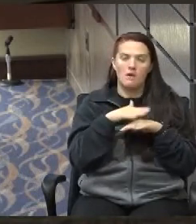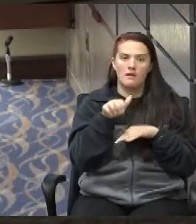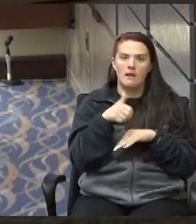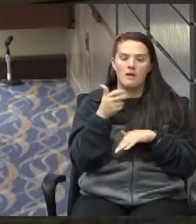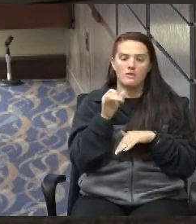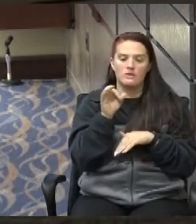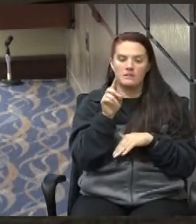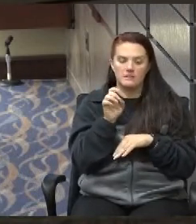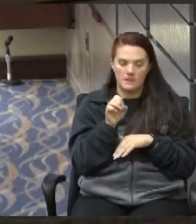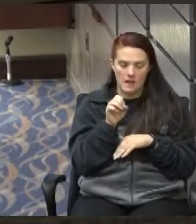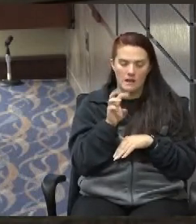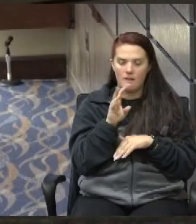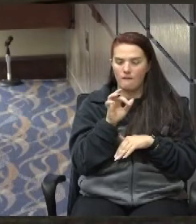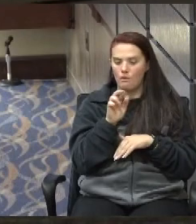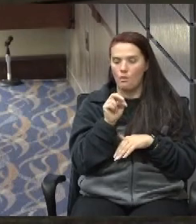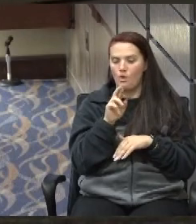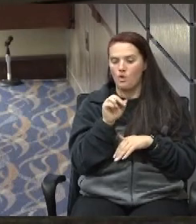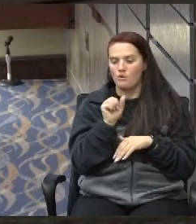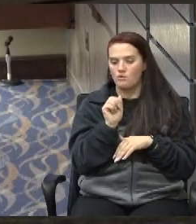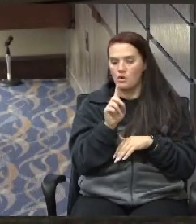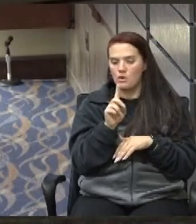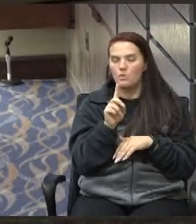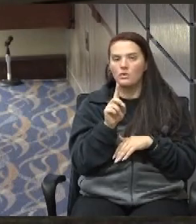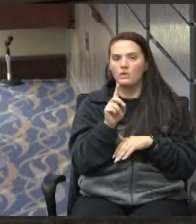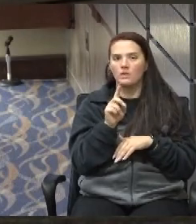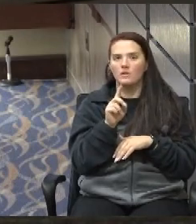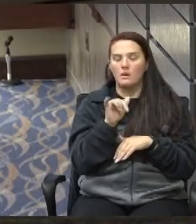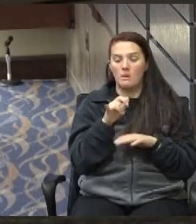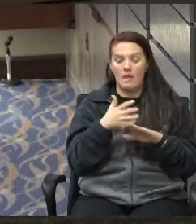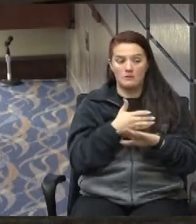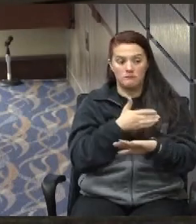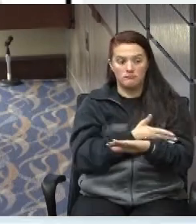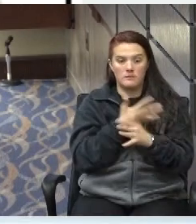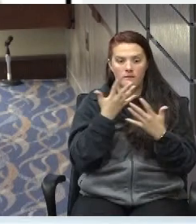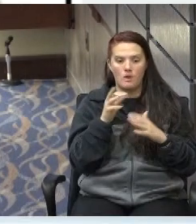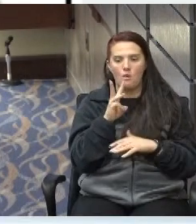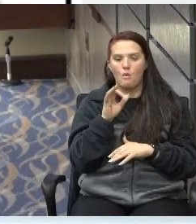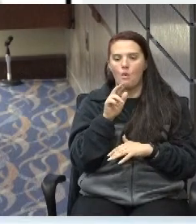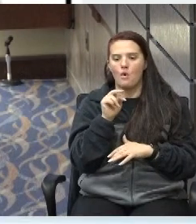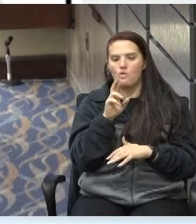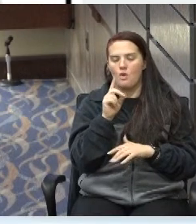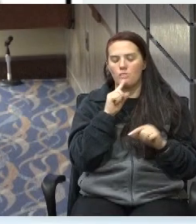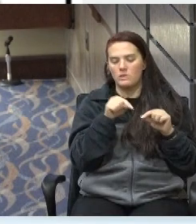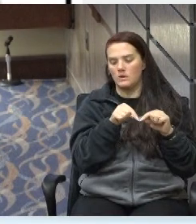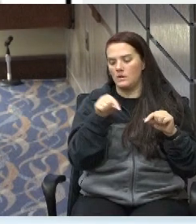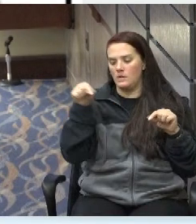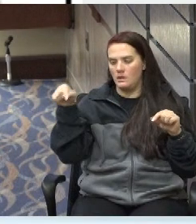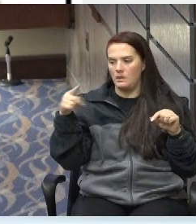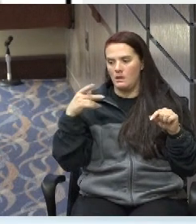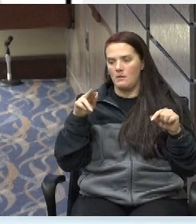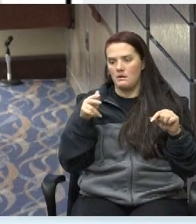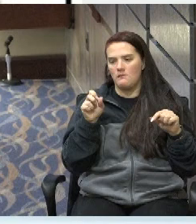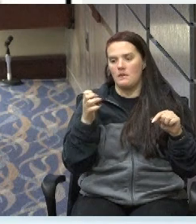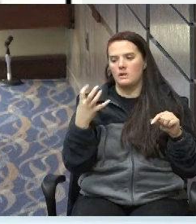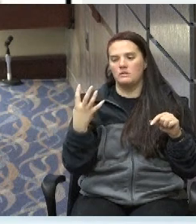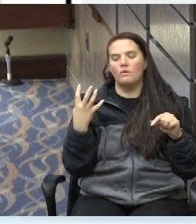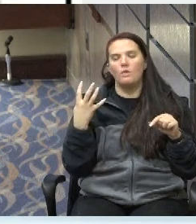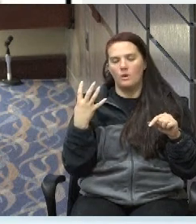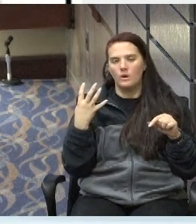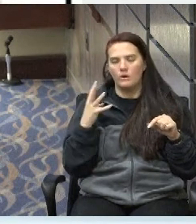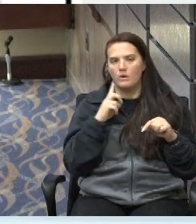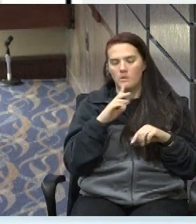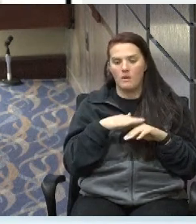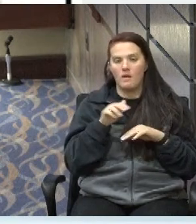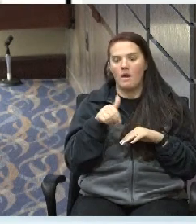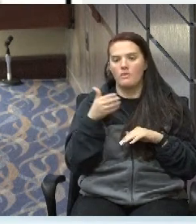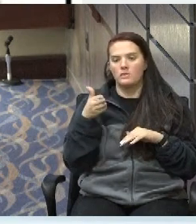side of Warren Road. When that's upgraded, Warren Road will extend here, and then there'll be phase 4, which will be on the other